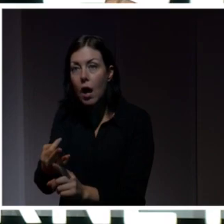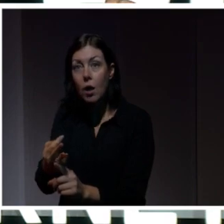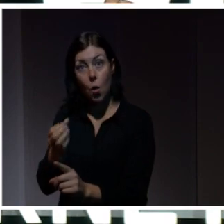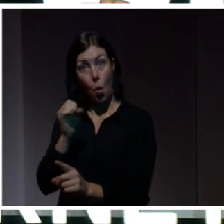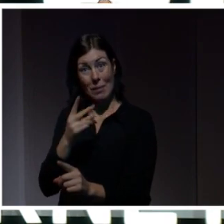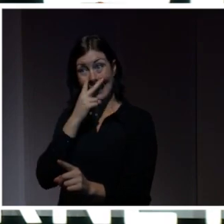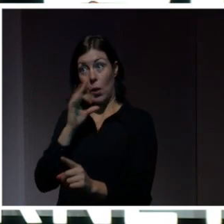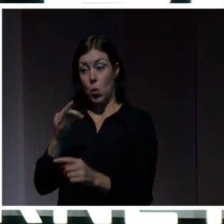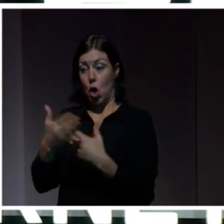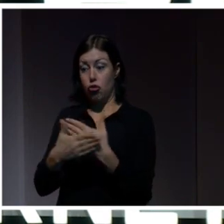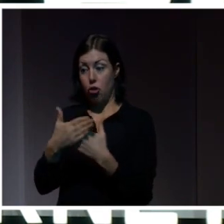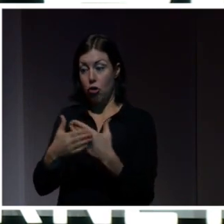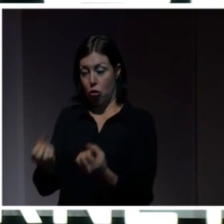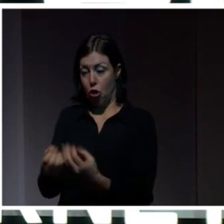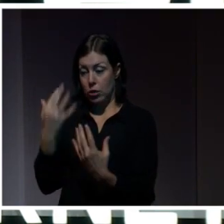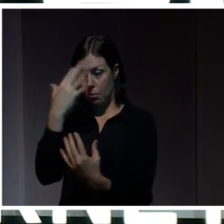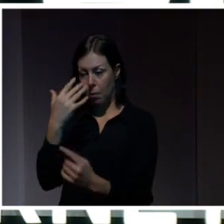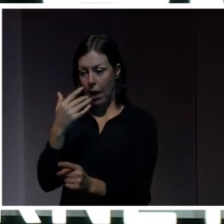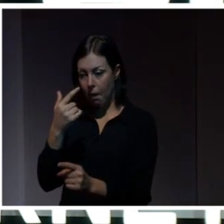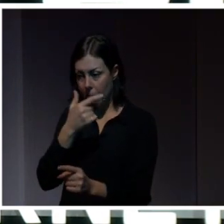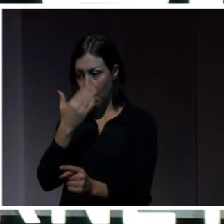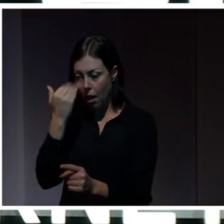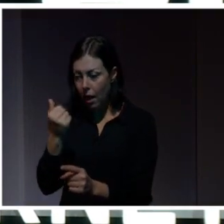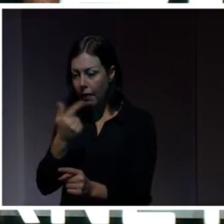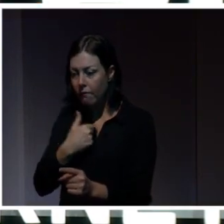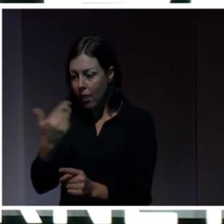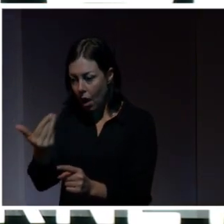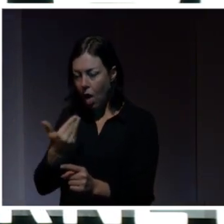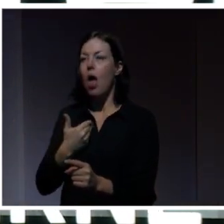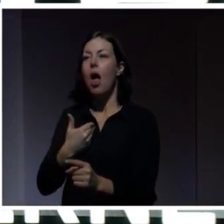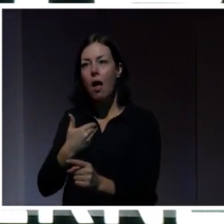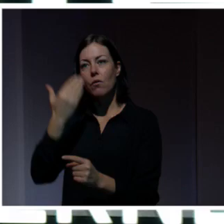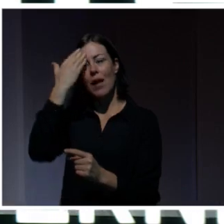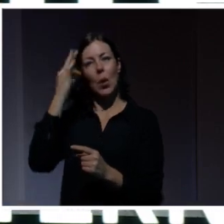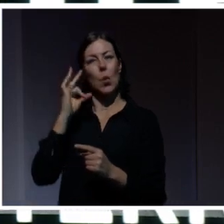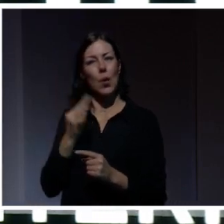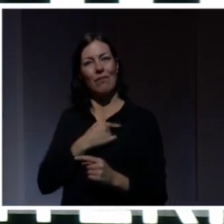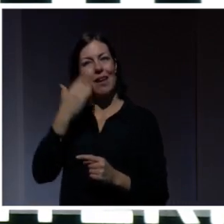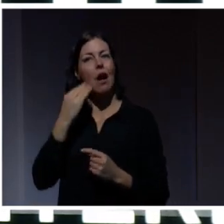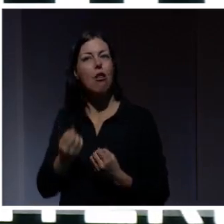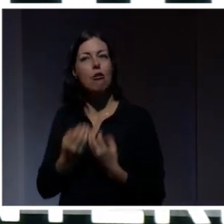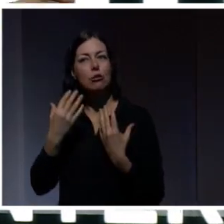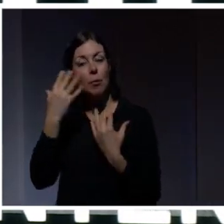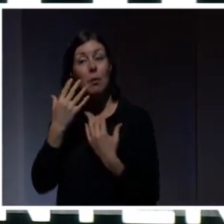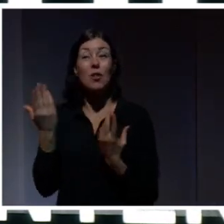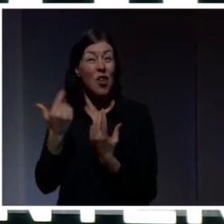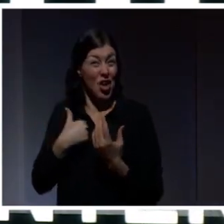solve problems, we can all of a sudden learn how we should solve problems. So what I showed you is I opened up the